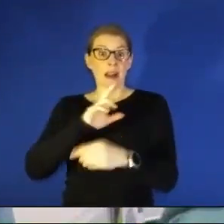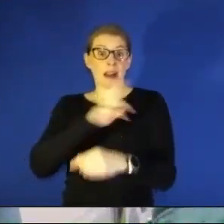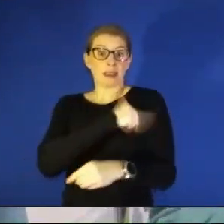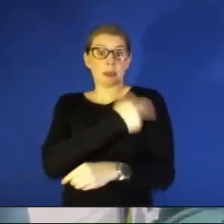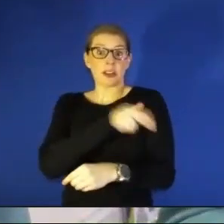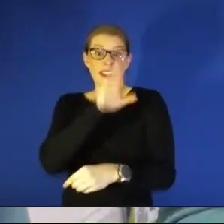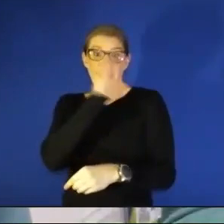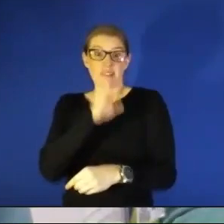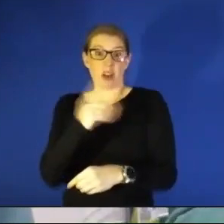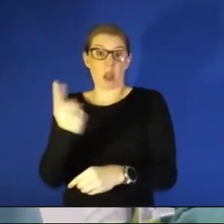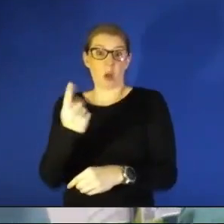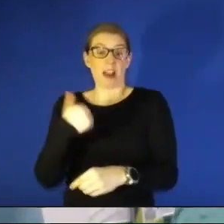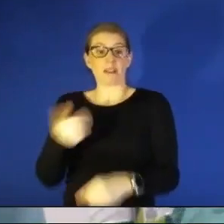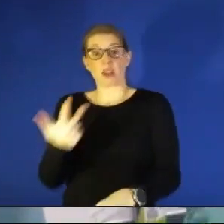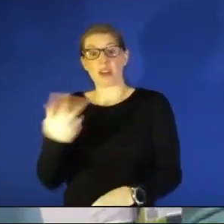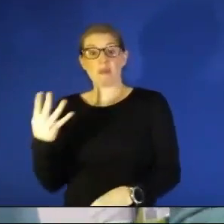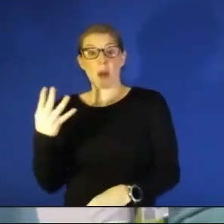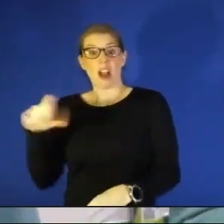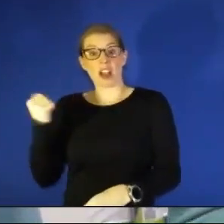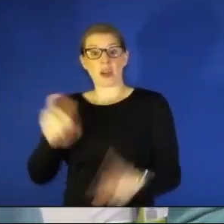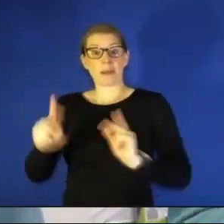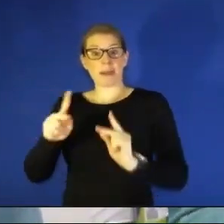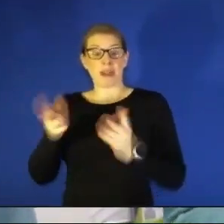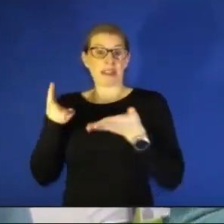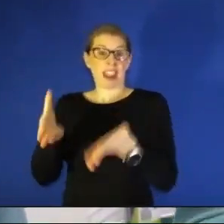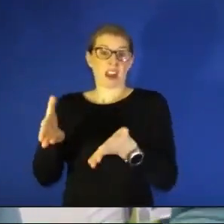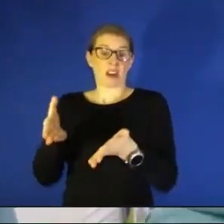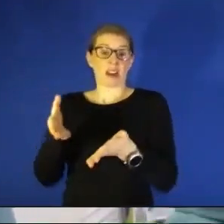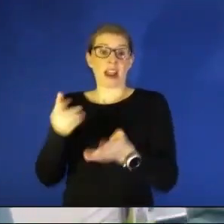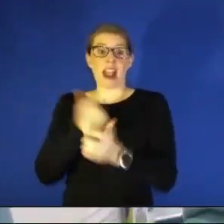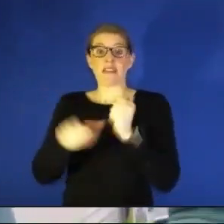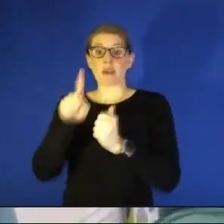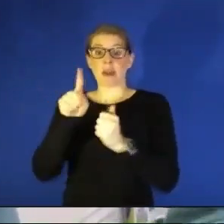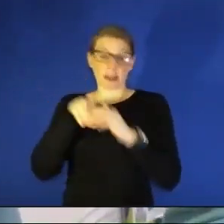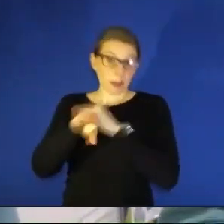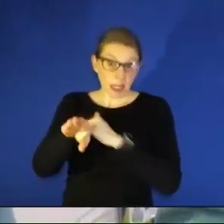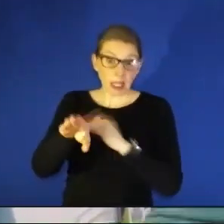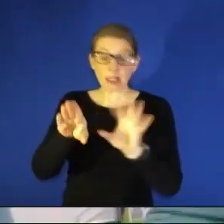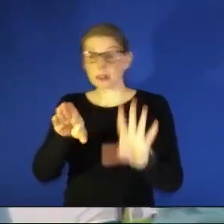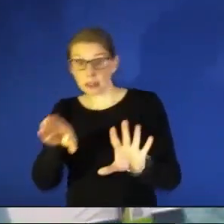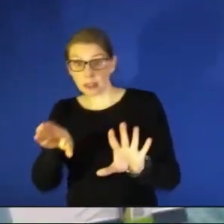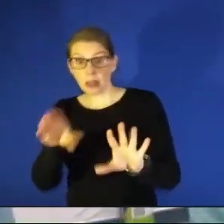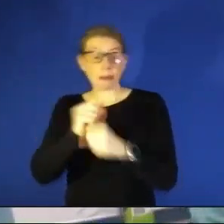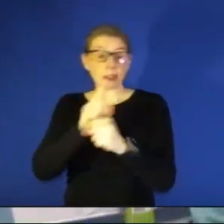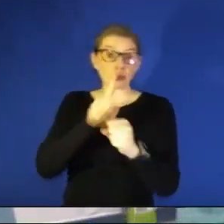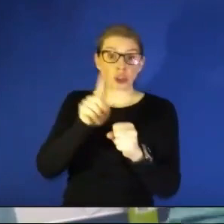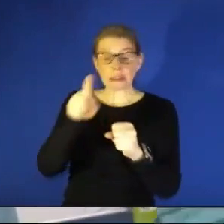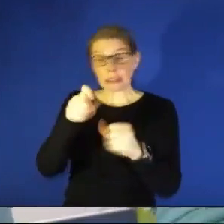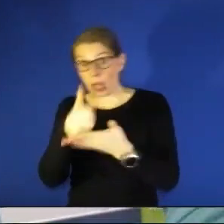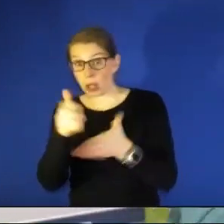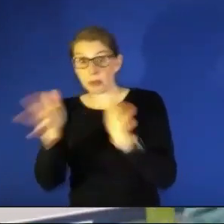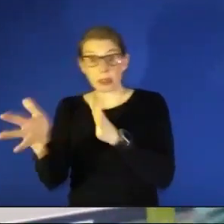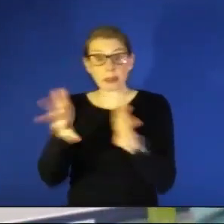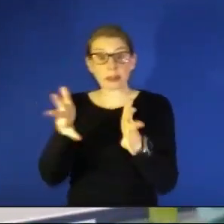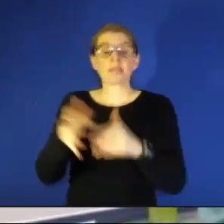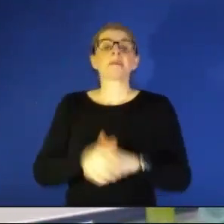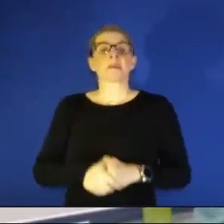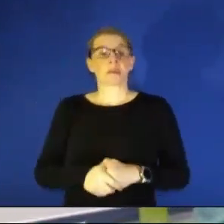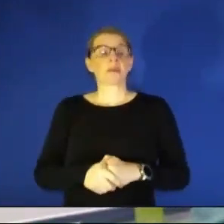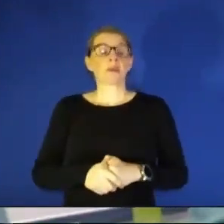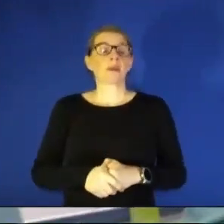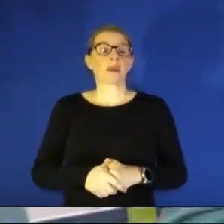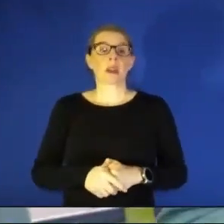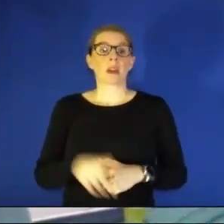have 3 or 4 other people in there. Everybody's always coming in, checking on you throughout the case, making sure if you need help. We definitely work on a very